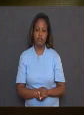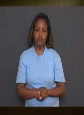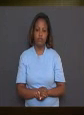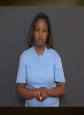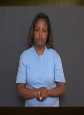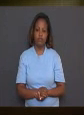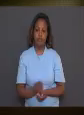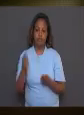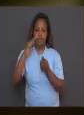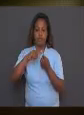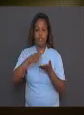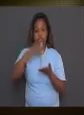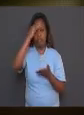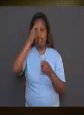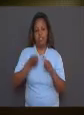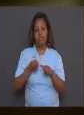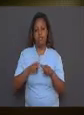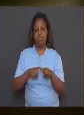Let's get back to our lesson.